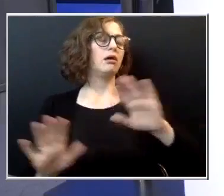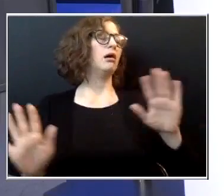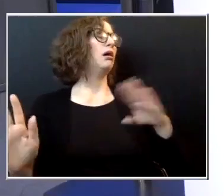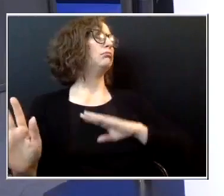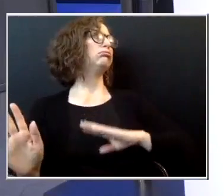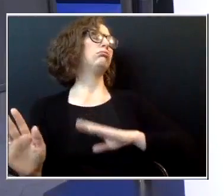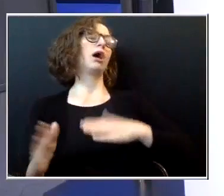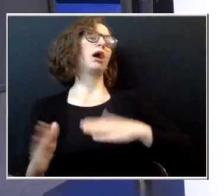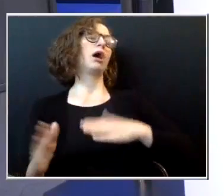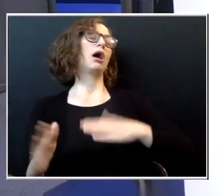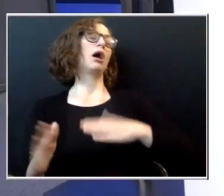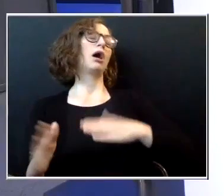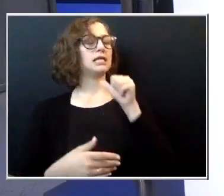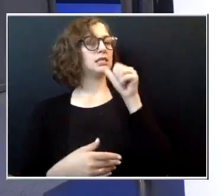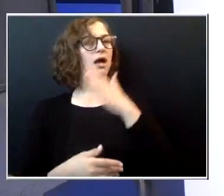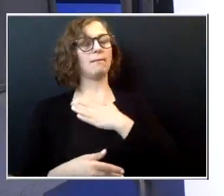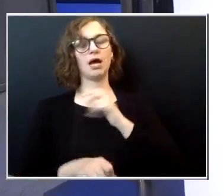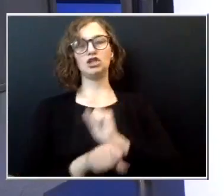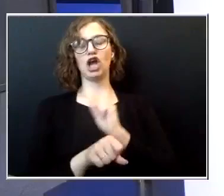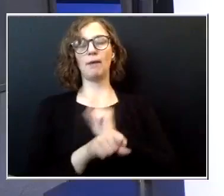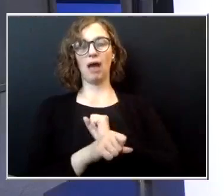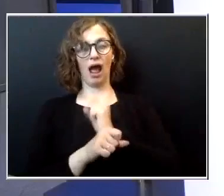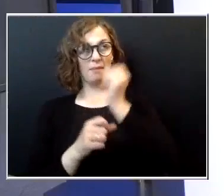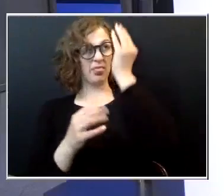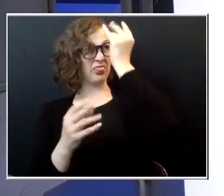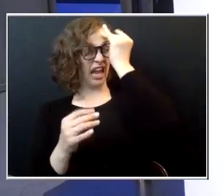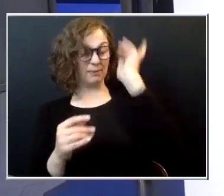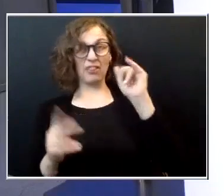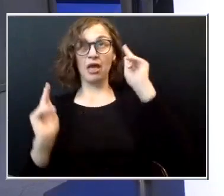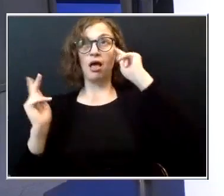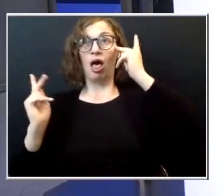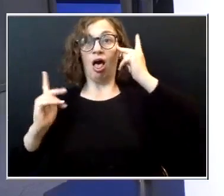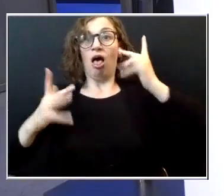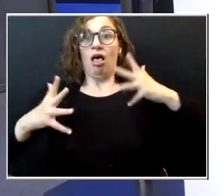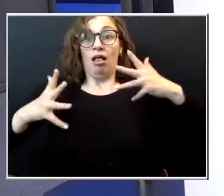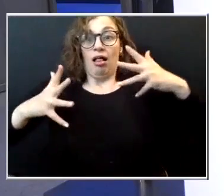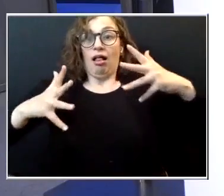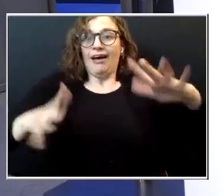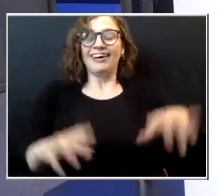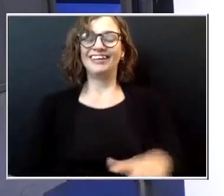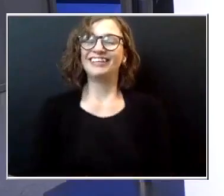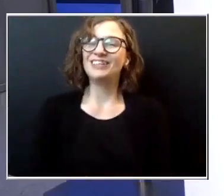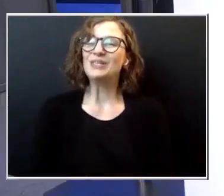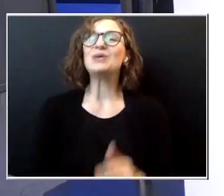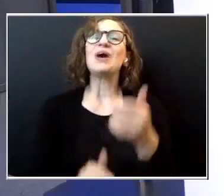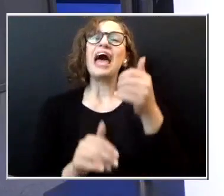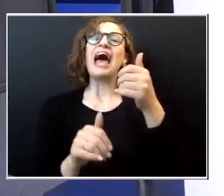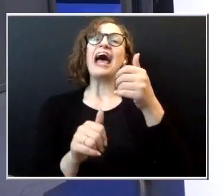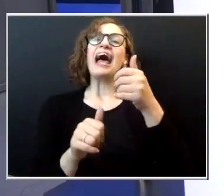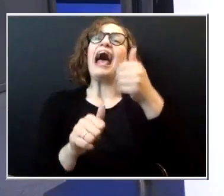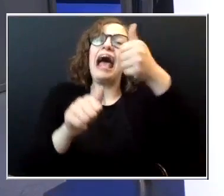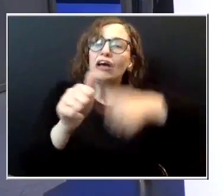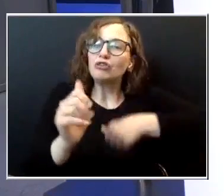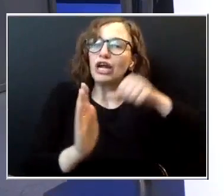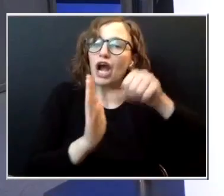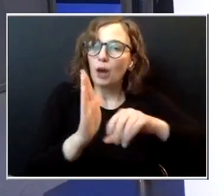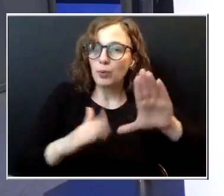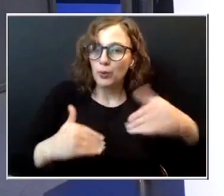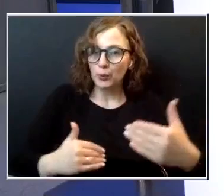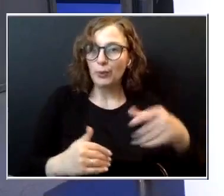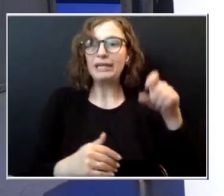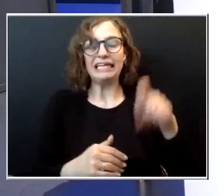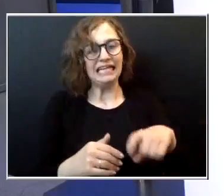was making me anxious just thinking about the importance of that job. So every operating room we know needs a sponge accounting system, which